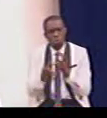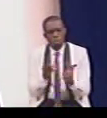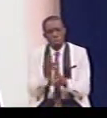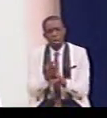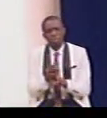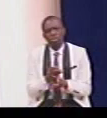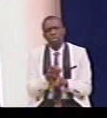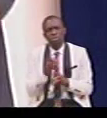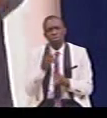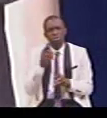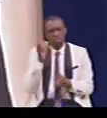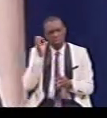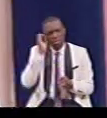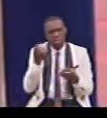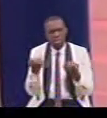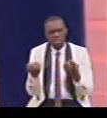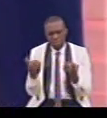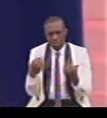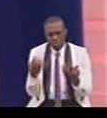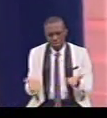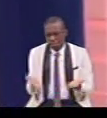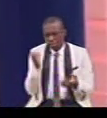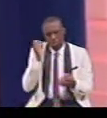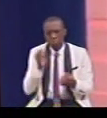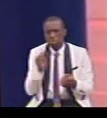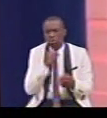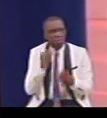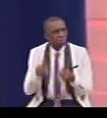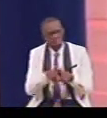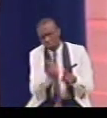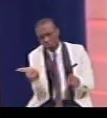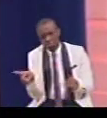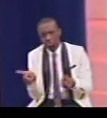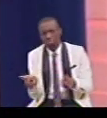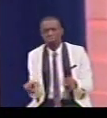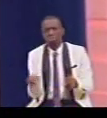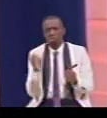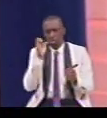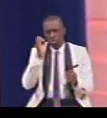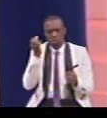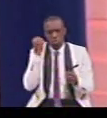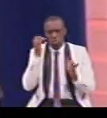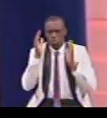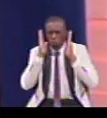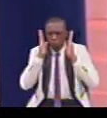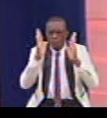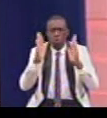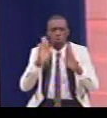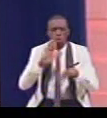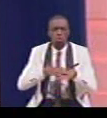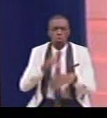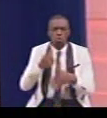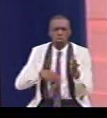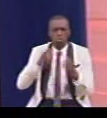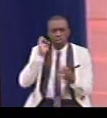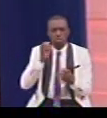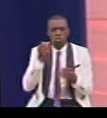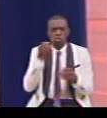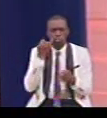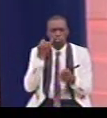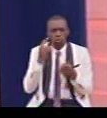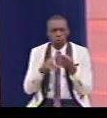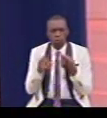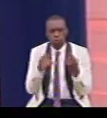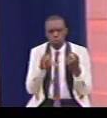distracted he was not diverted he went on doing exactly what was called to do and he was looking at